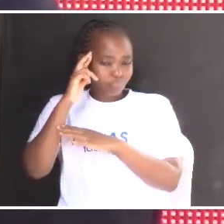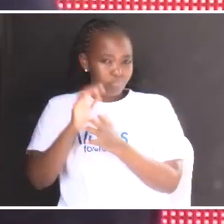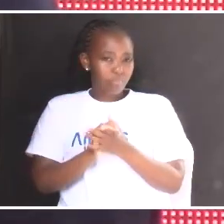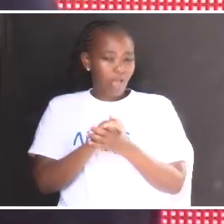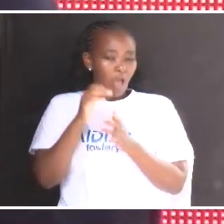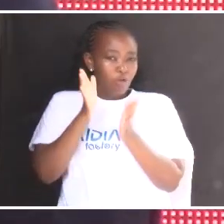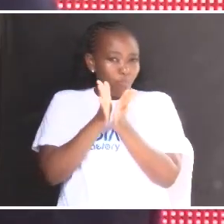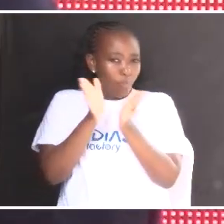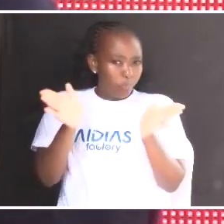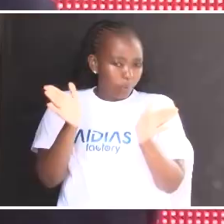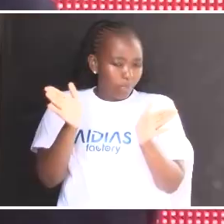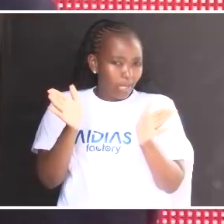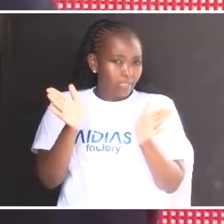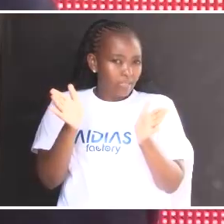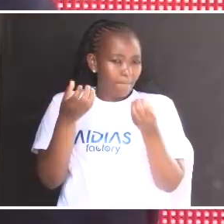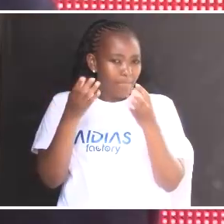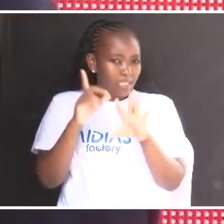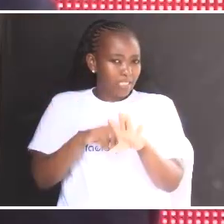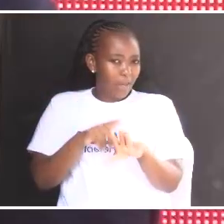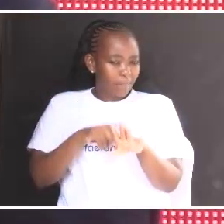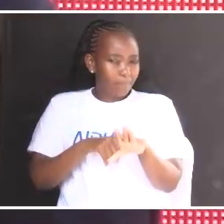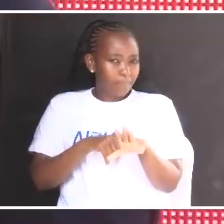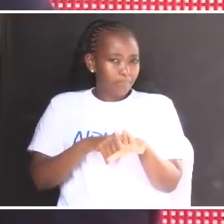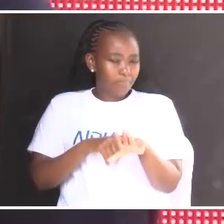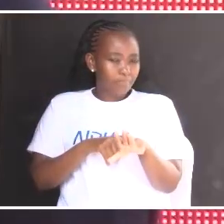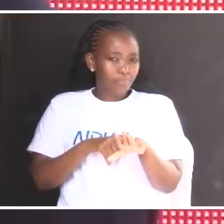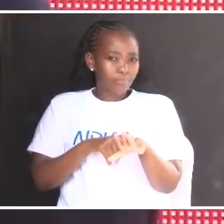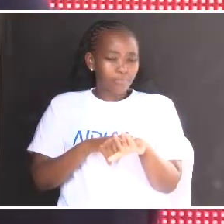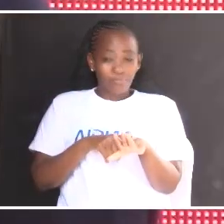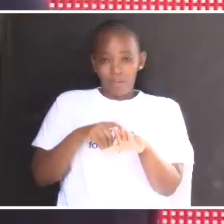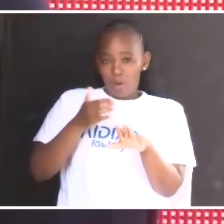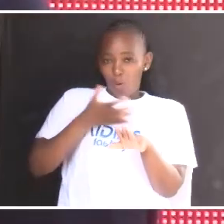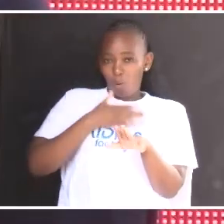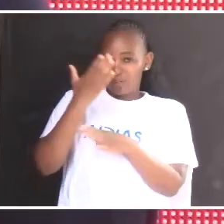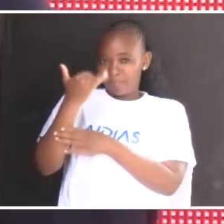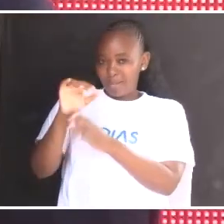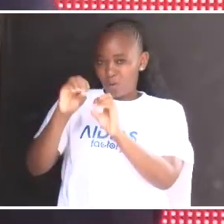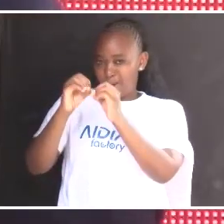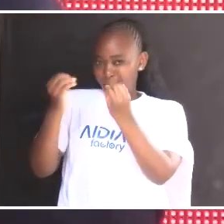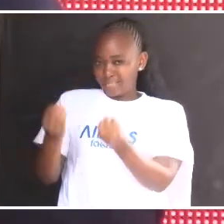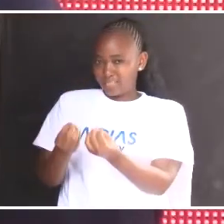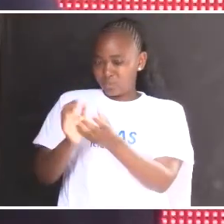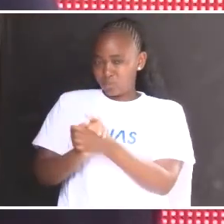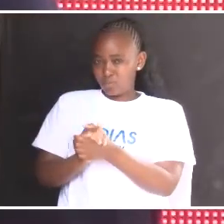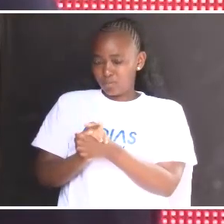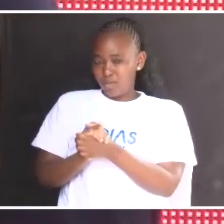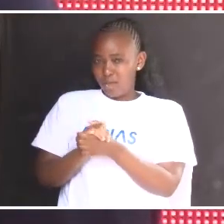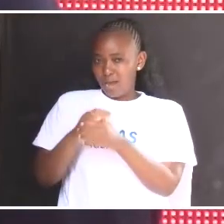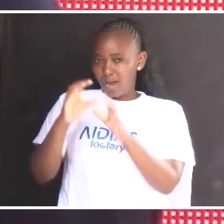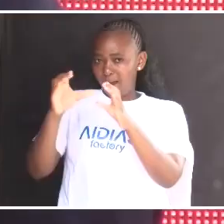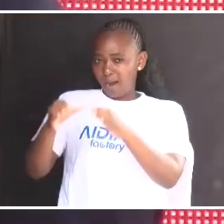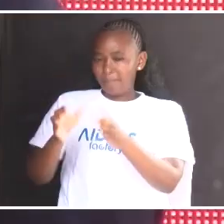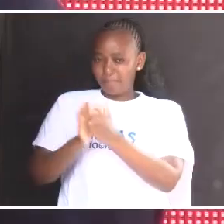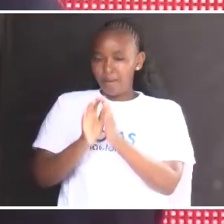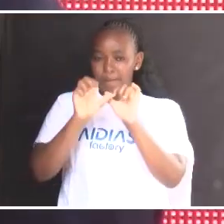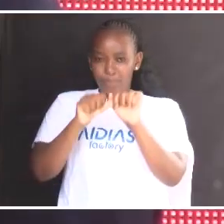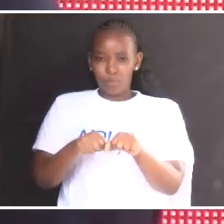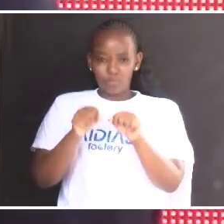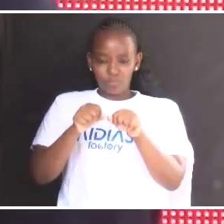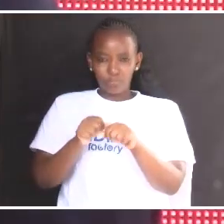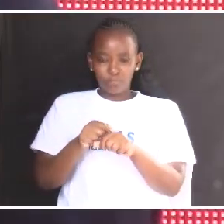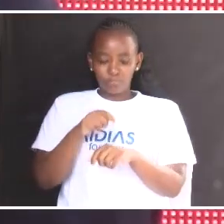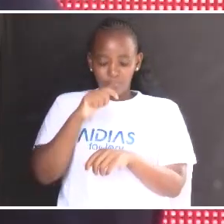broadcast, in most of the cases, these broadcast signals, they are owned by organizations. na hizi kampuni, they